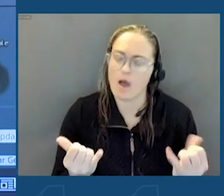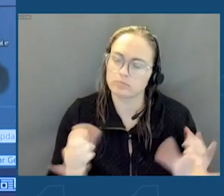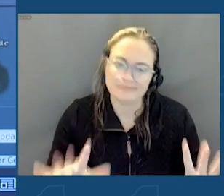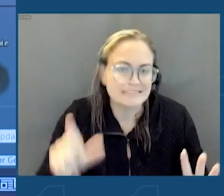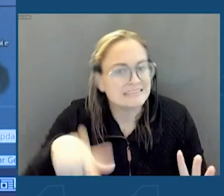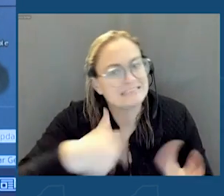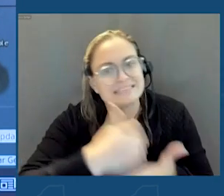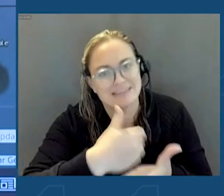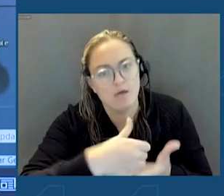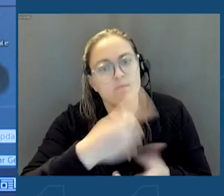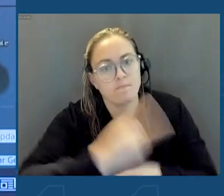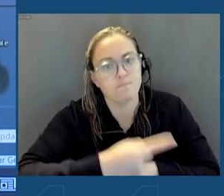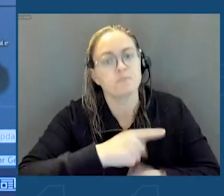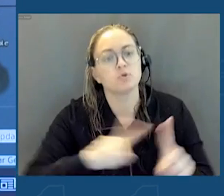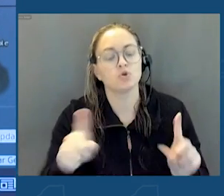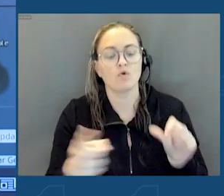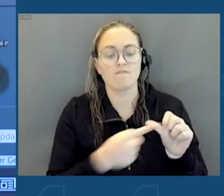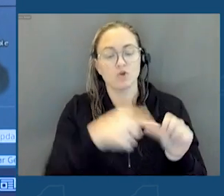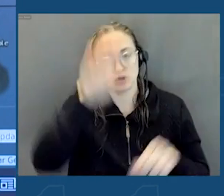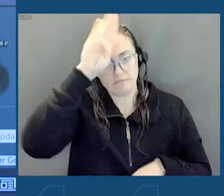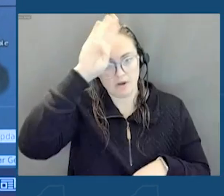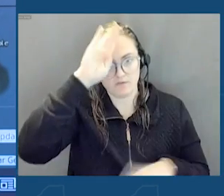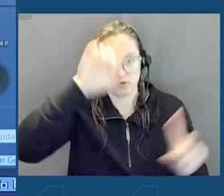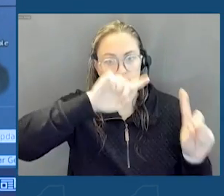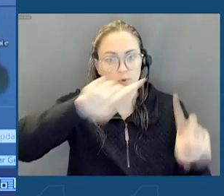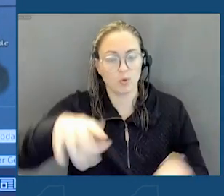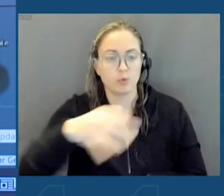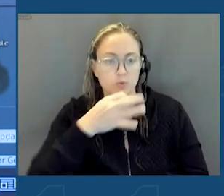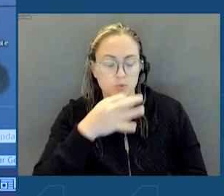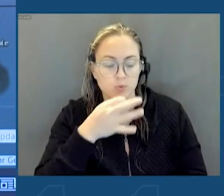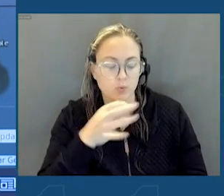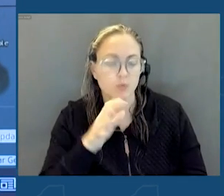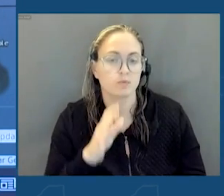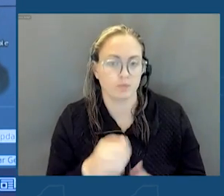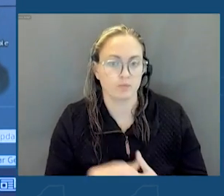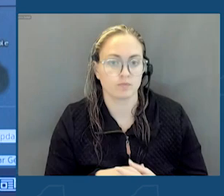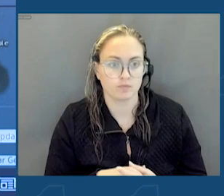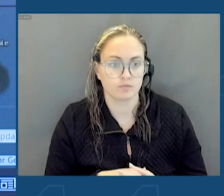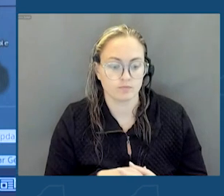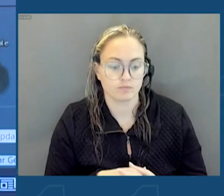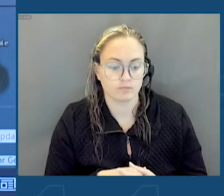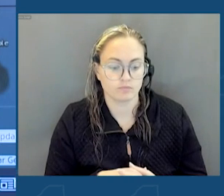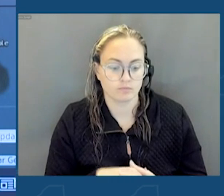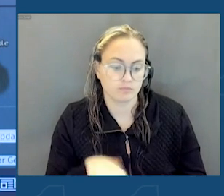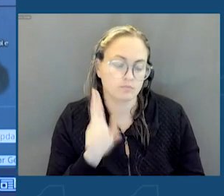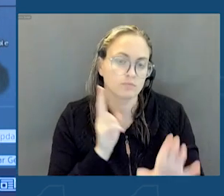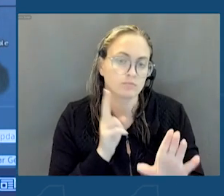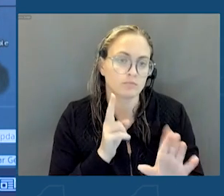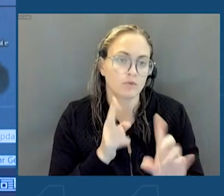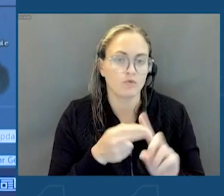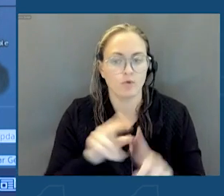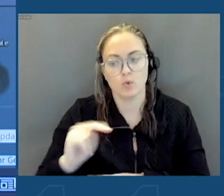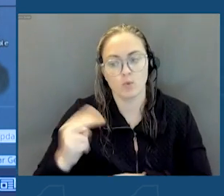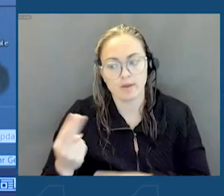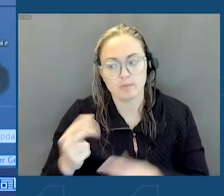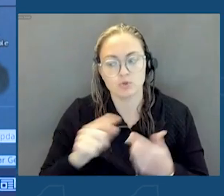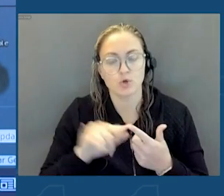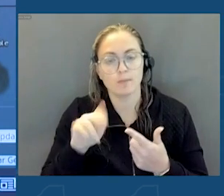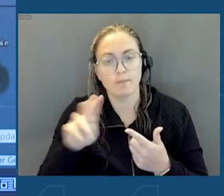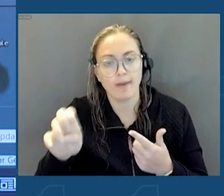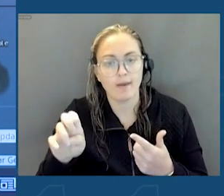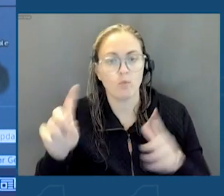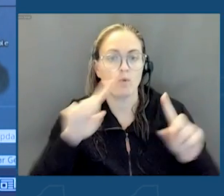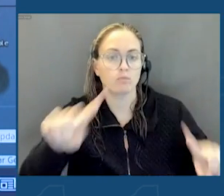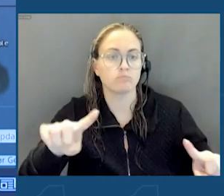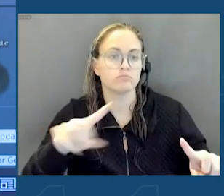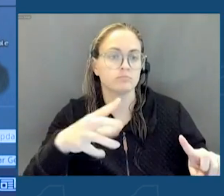sending our first firefighters. We're joining a member of individuals from New Hampshire and Maine as well. They'll be departing